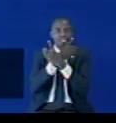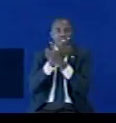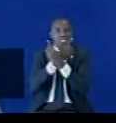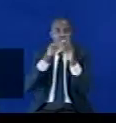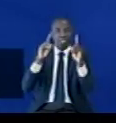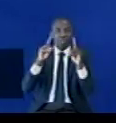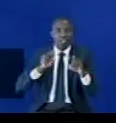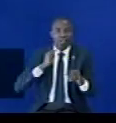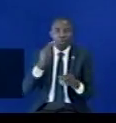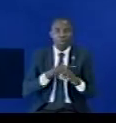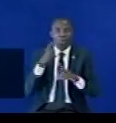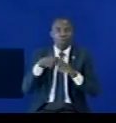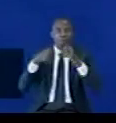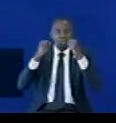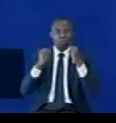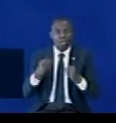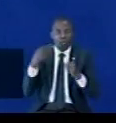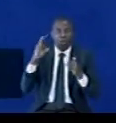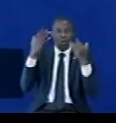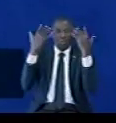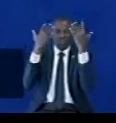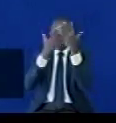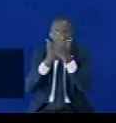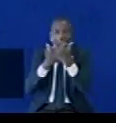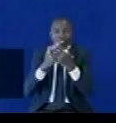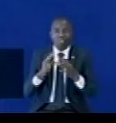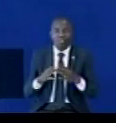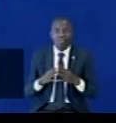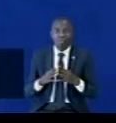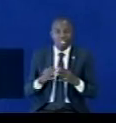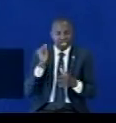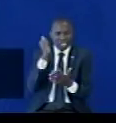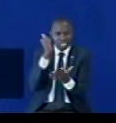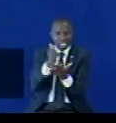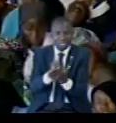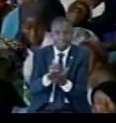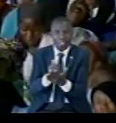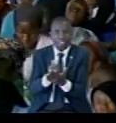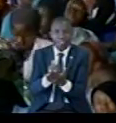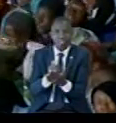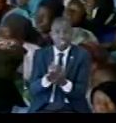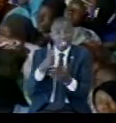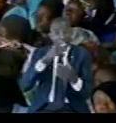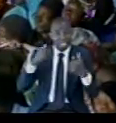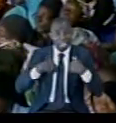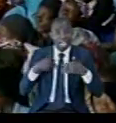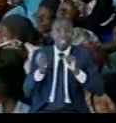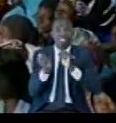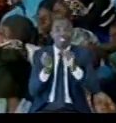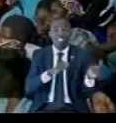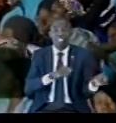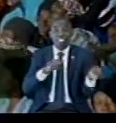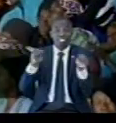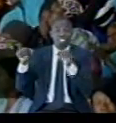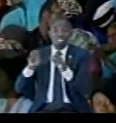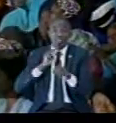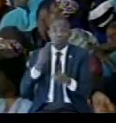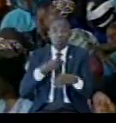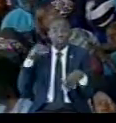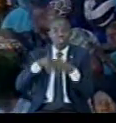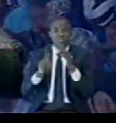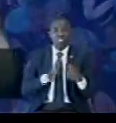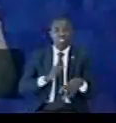us from the power of darkness? Amen. And has translated us into